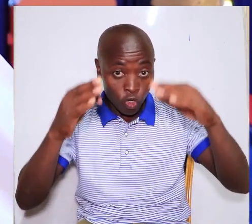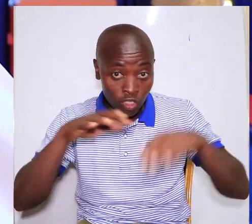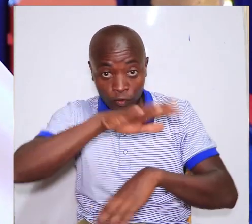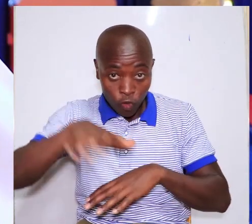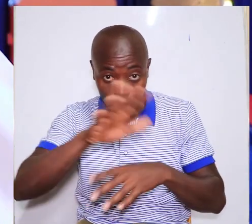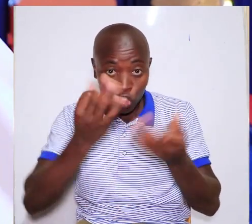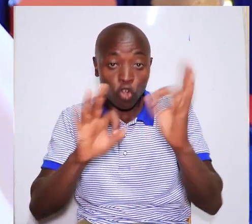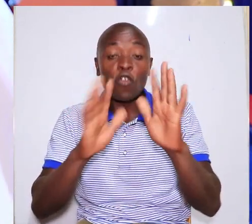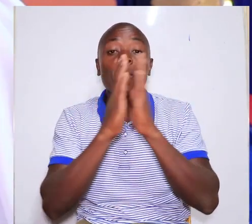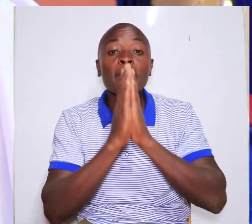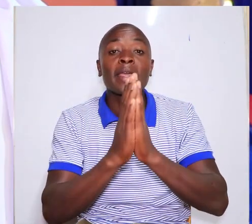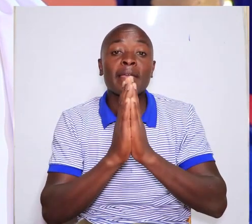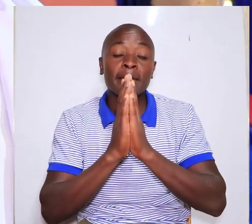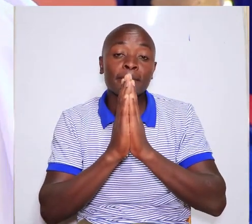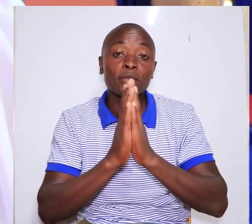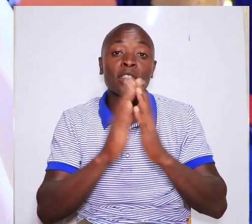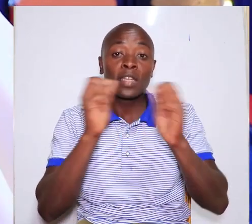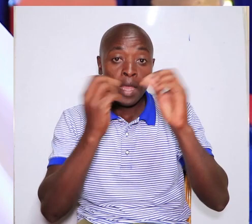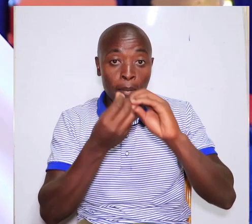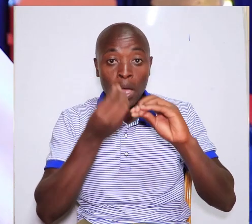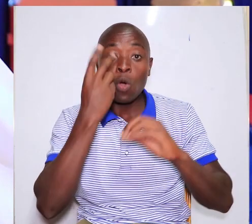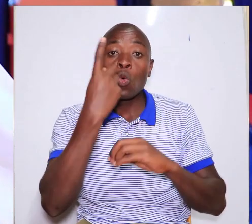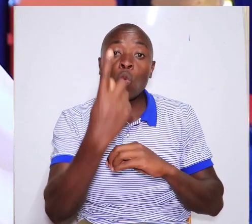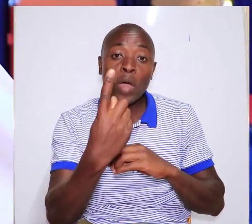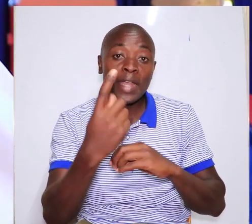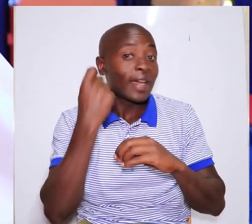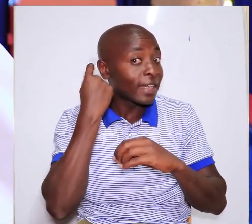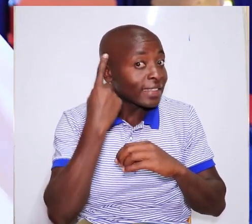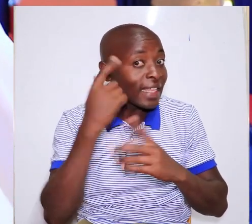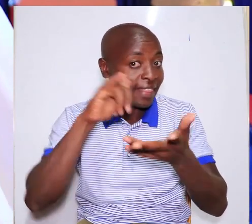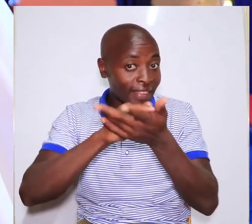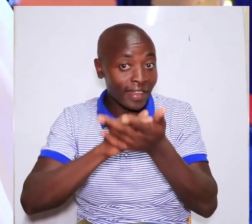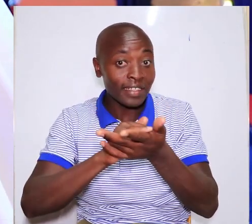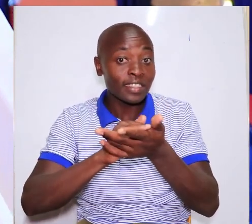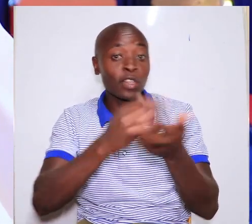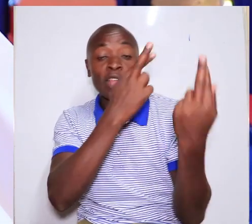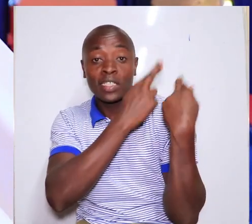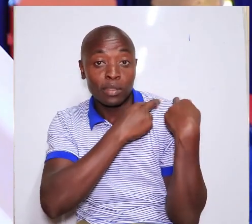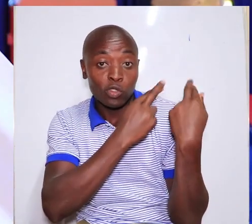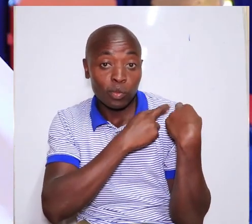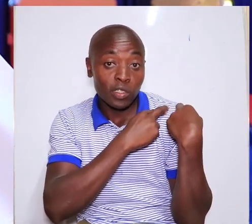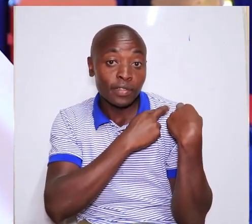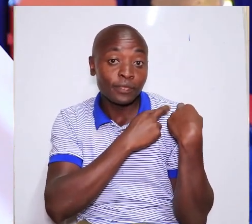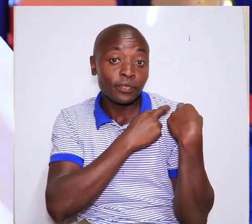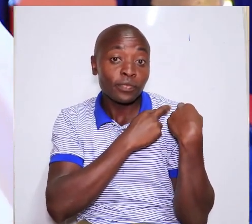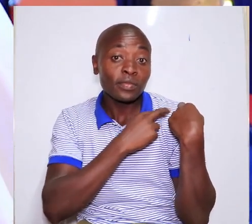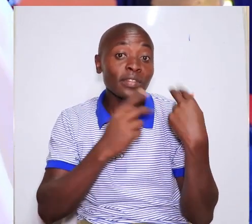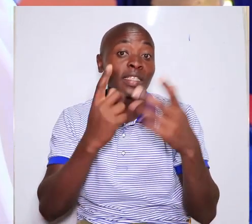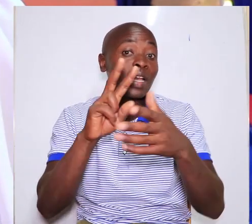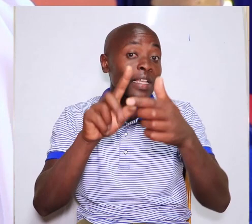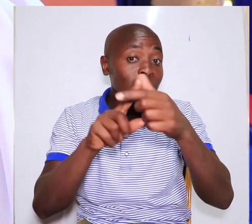foundations of intercession. One is understanding that it is our privilege. It is a